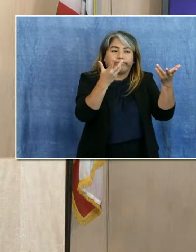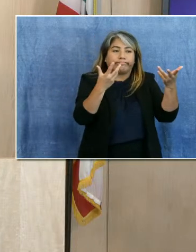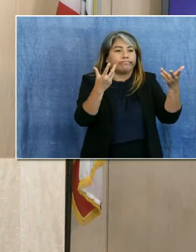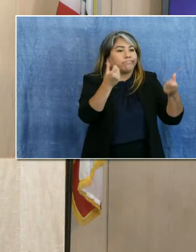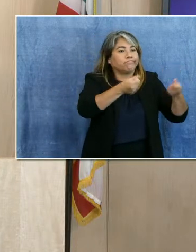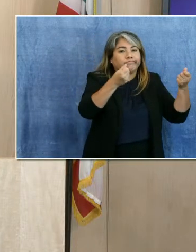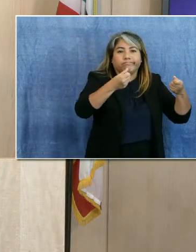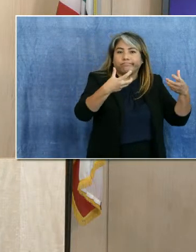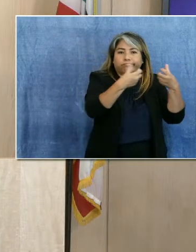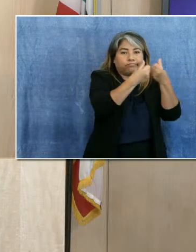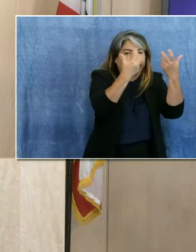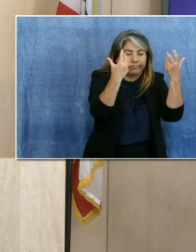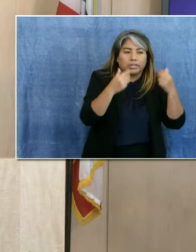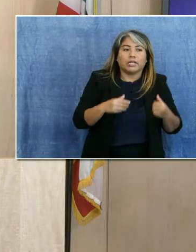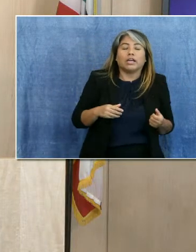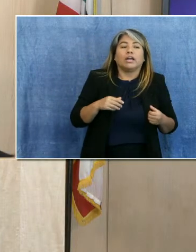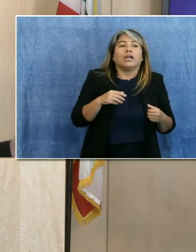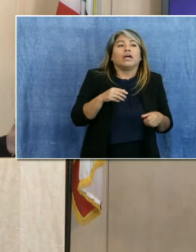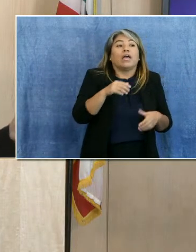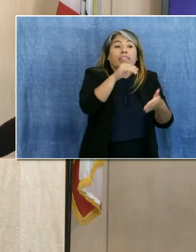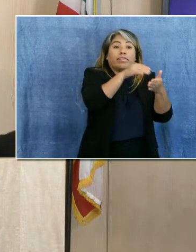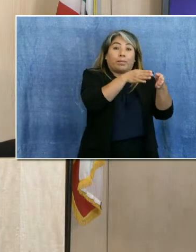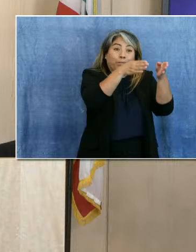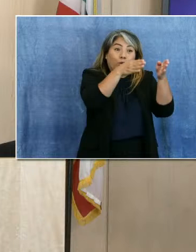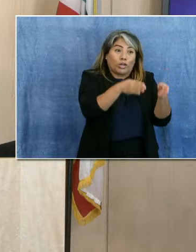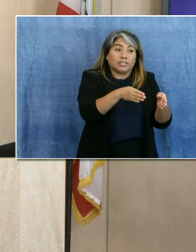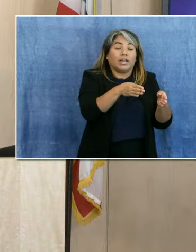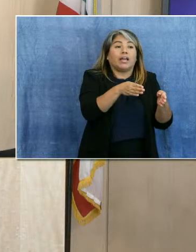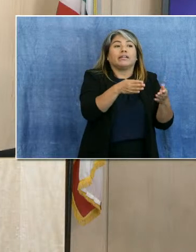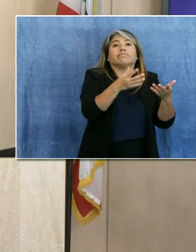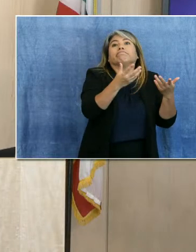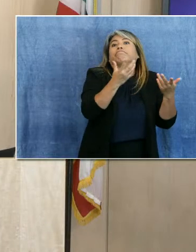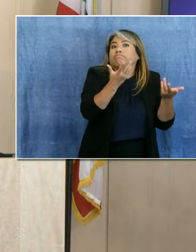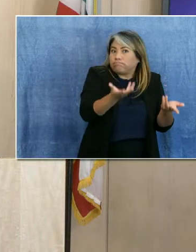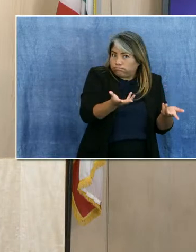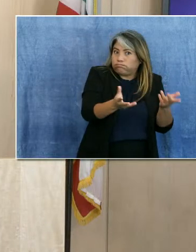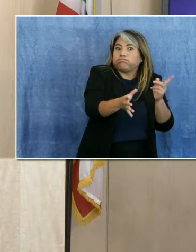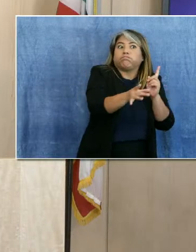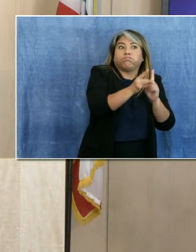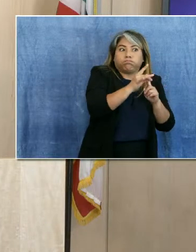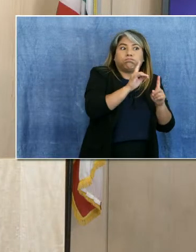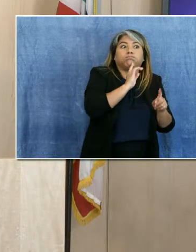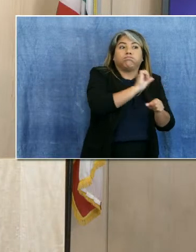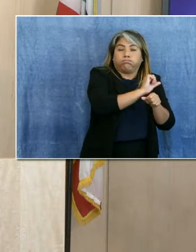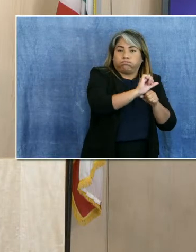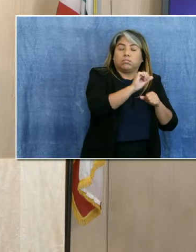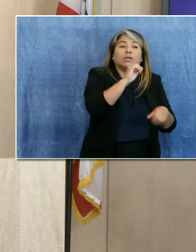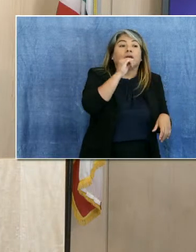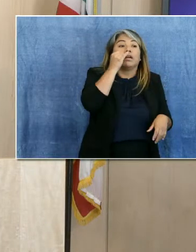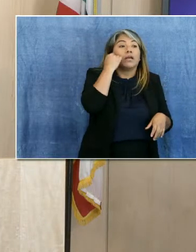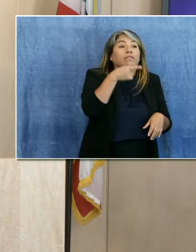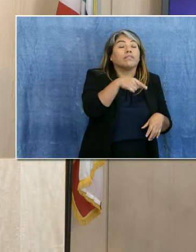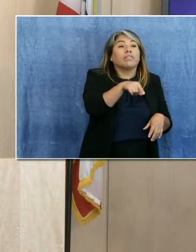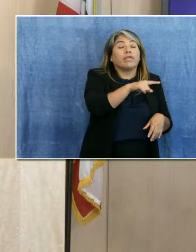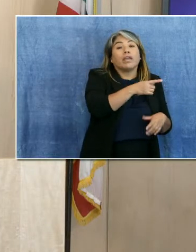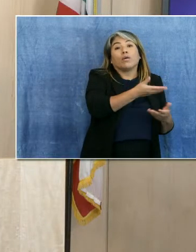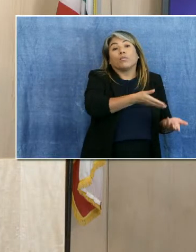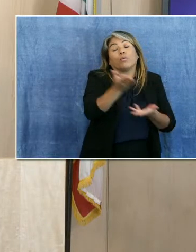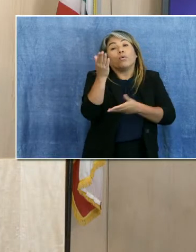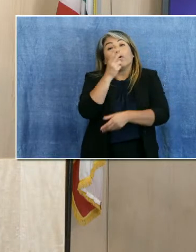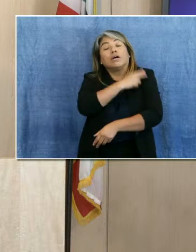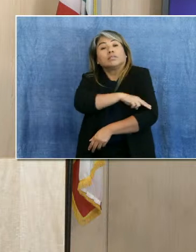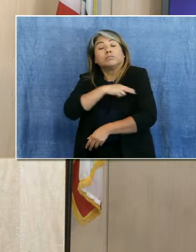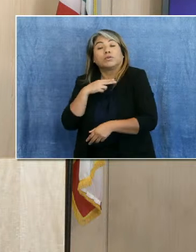vehicular accident and they just happened to be positive for COVID, if they were